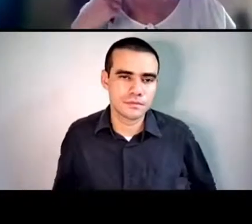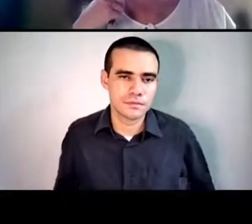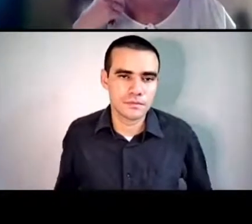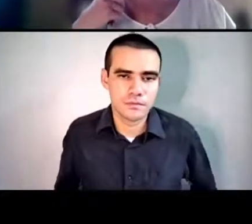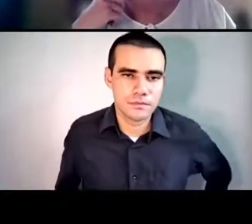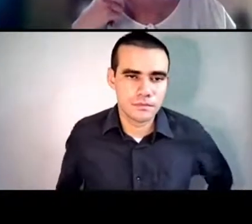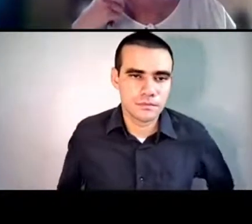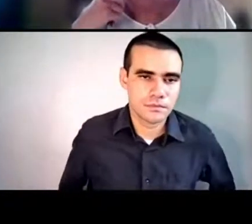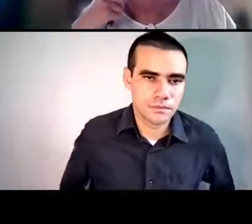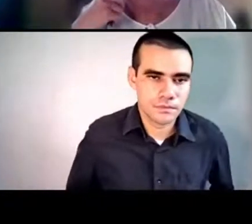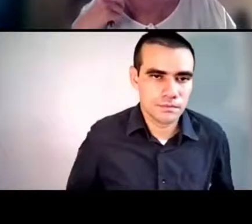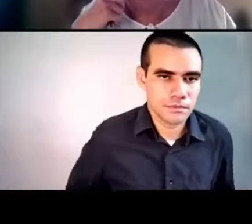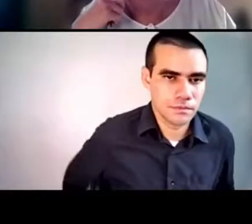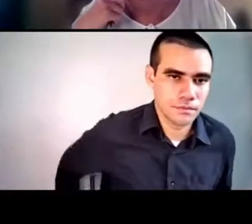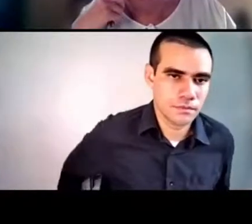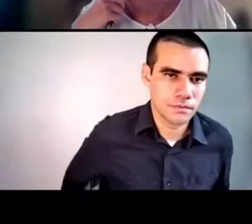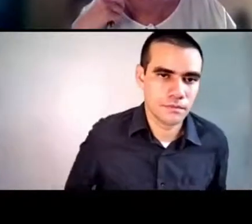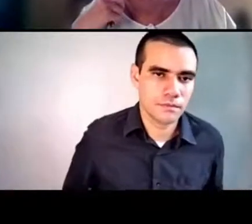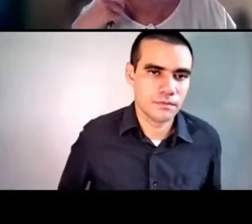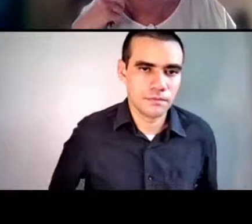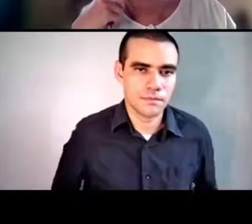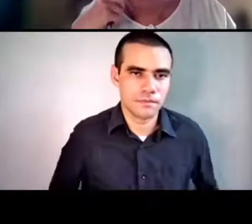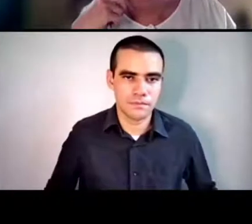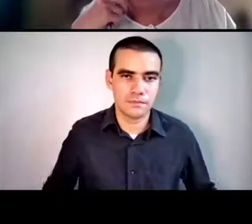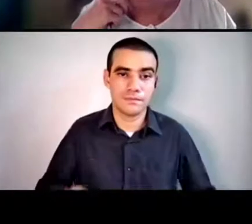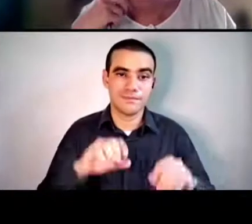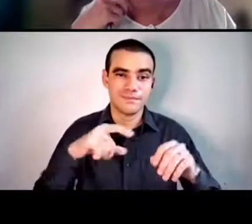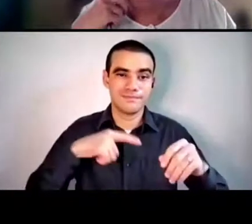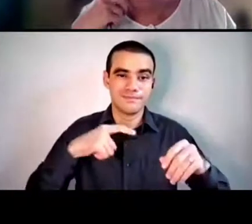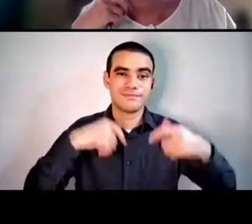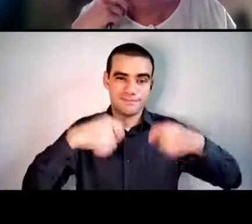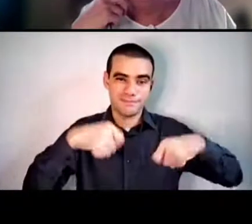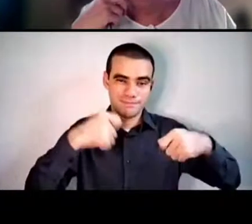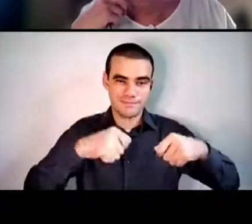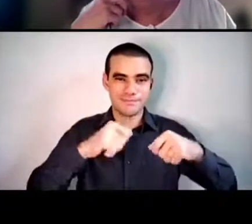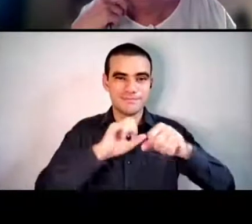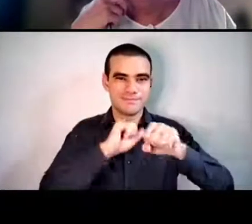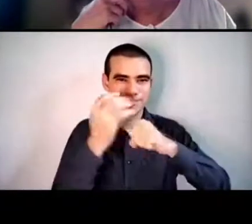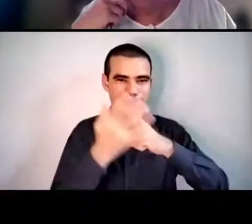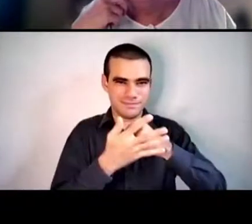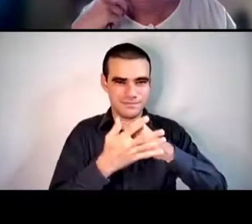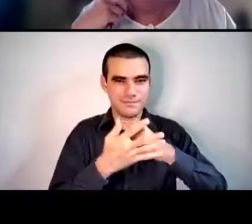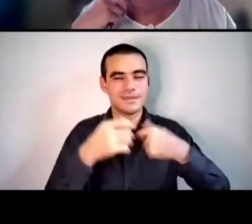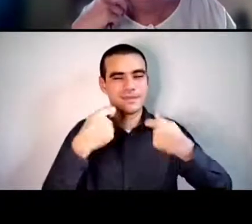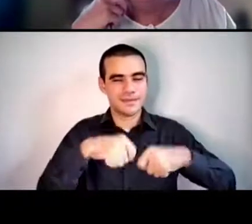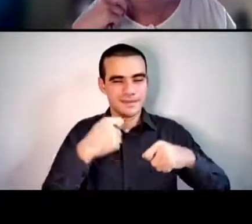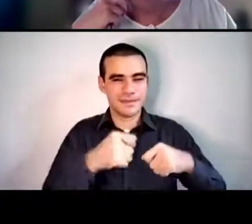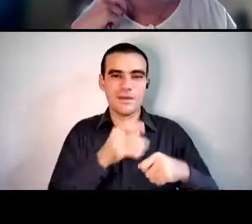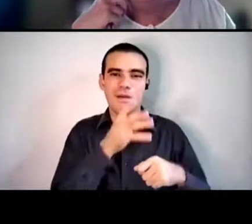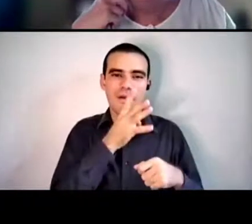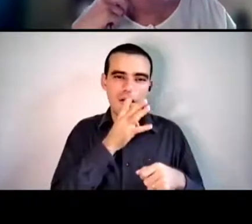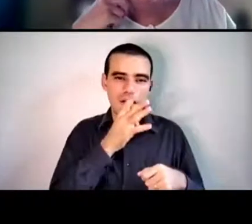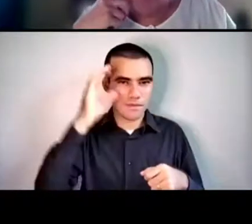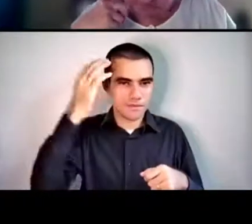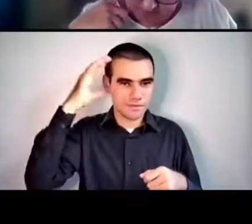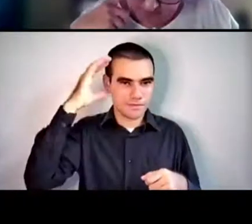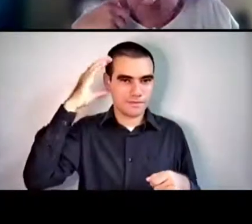We have the need, and it's evident because of the pandemic, that the we have